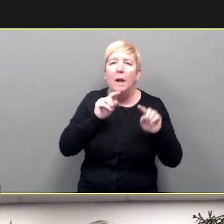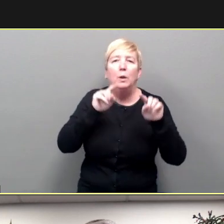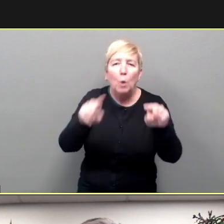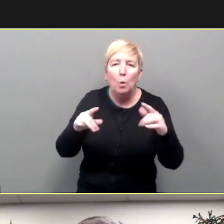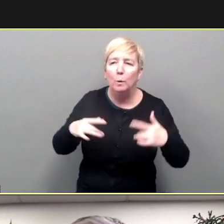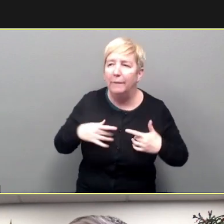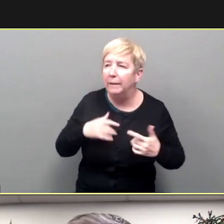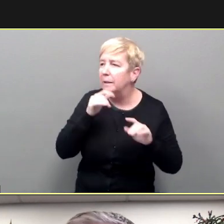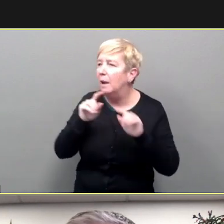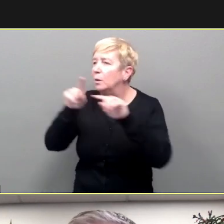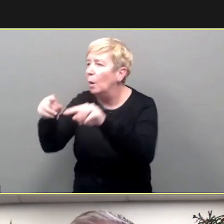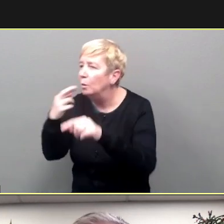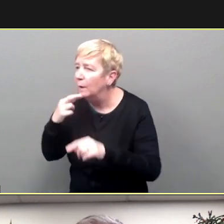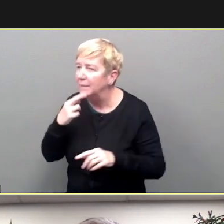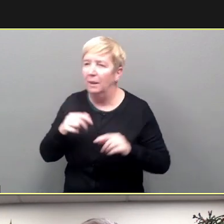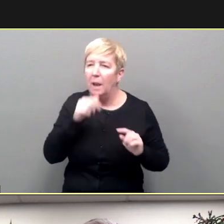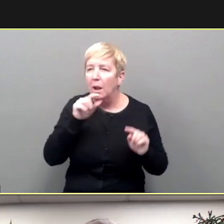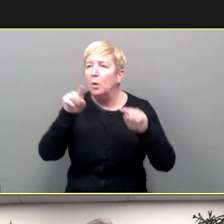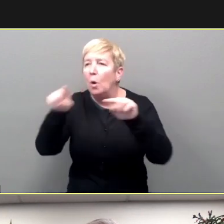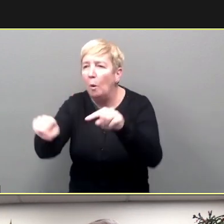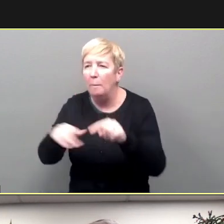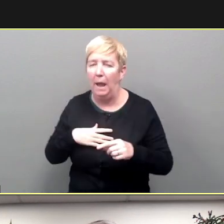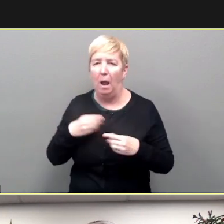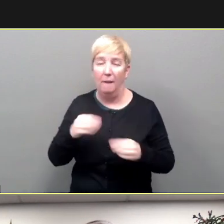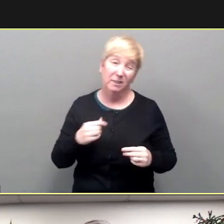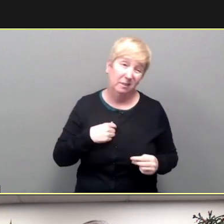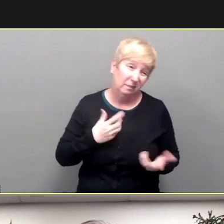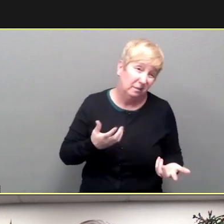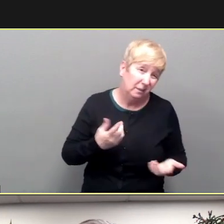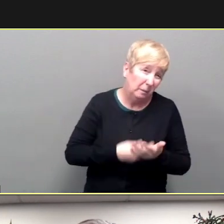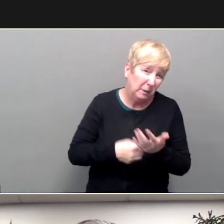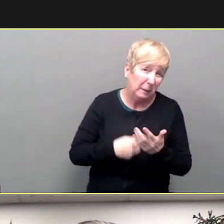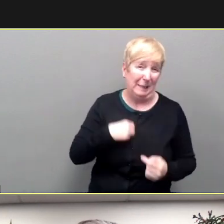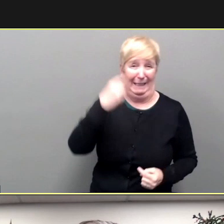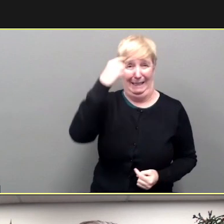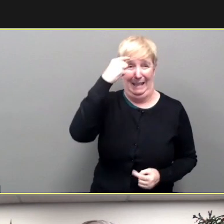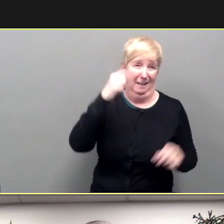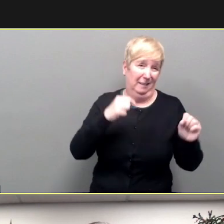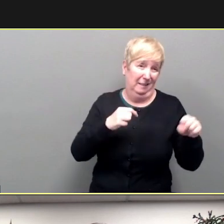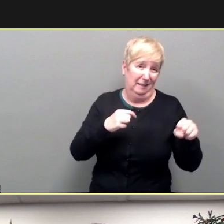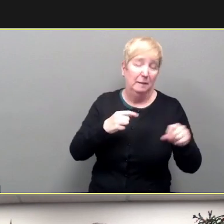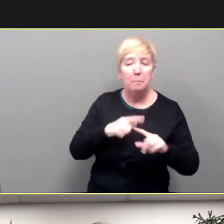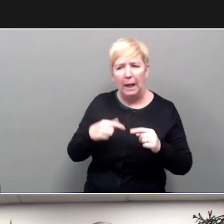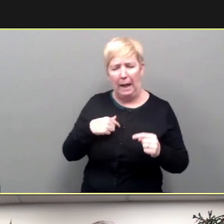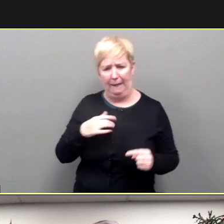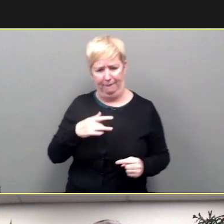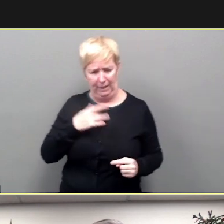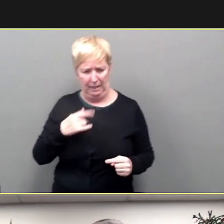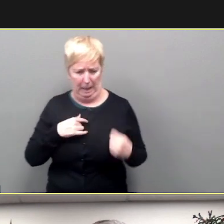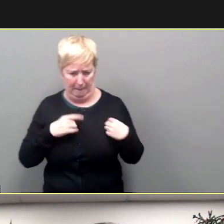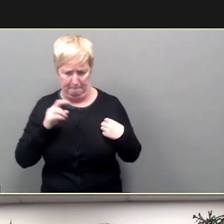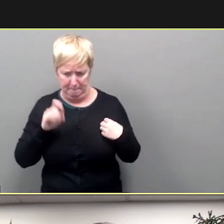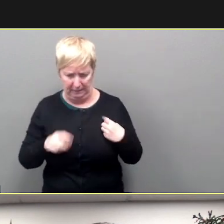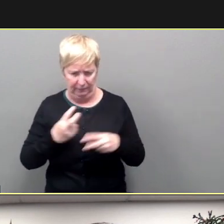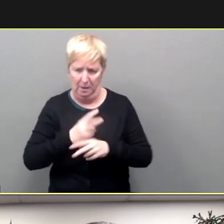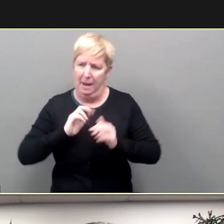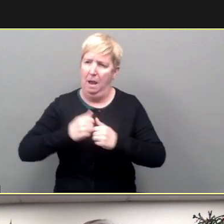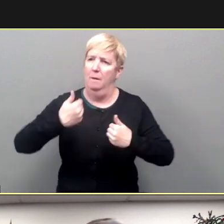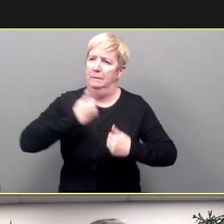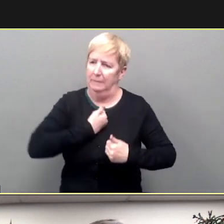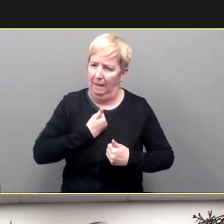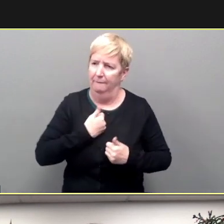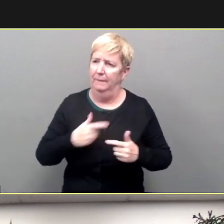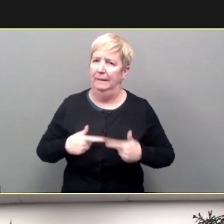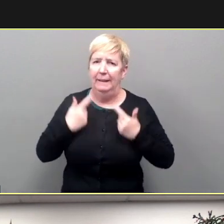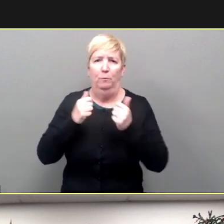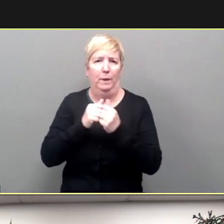some obligation to all of you to be doing my own experimenting and trying out learning to live with COVID. So in our